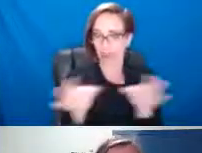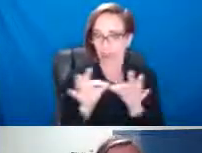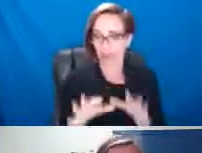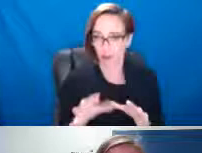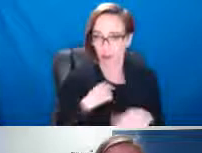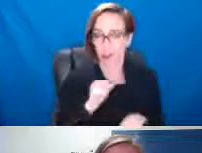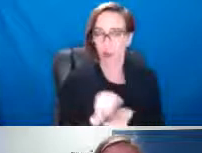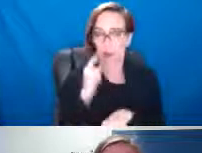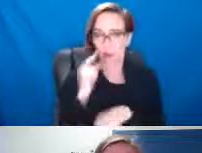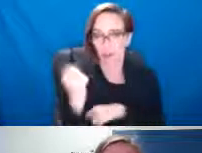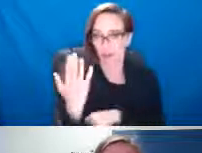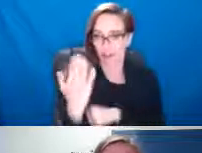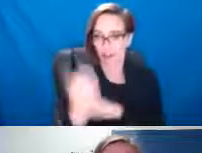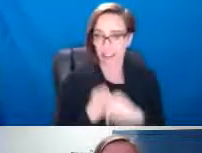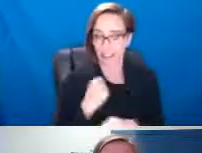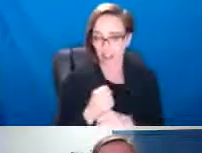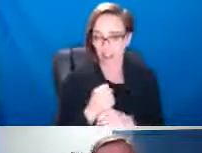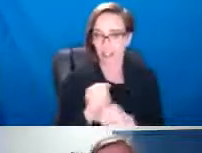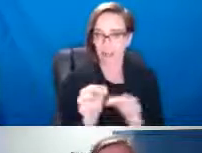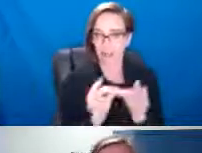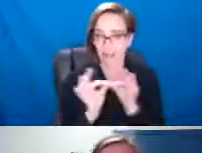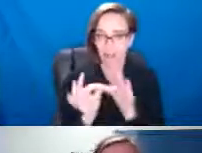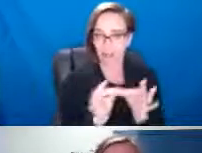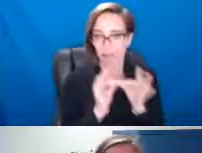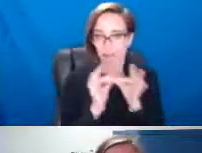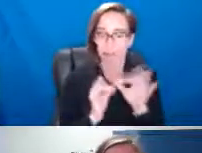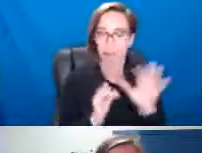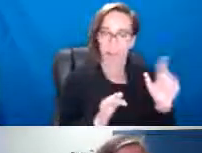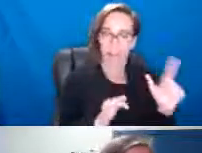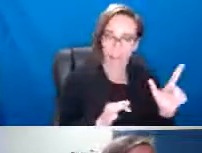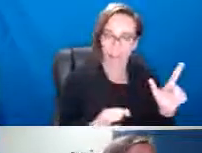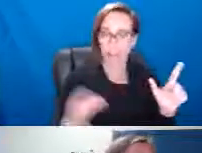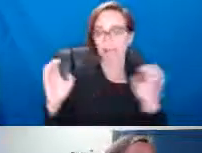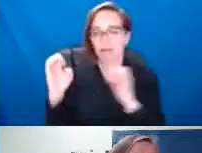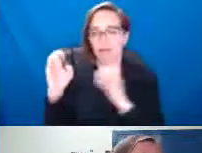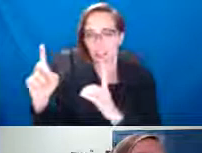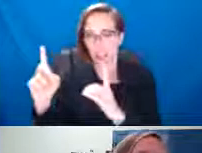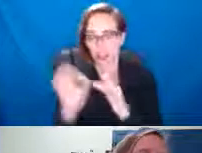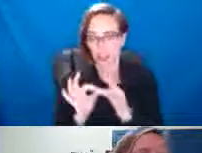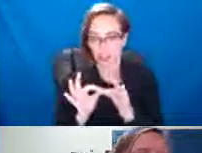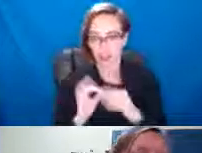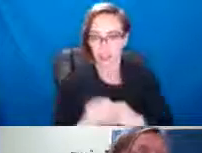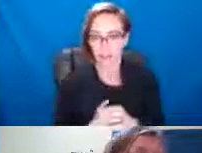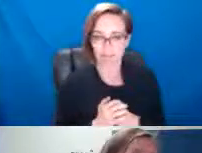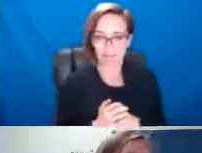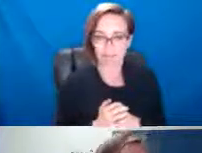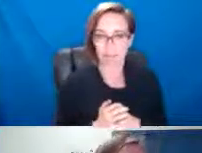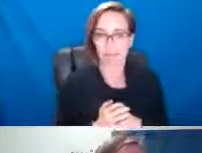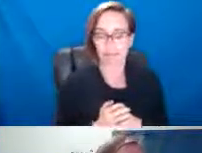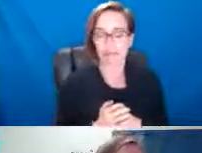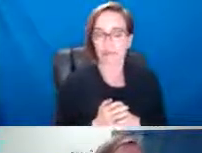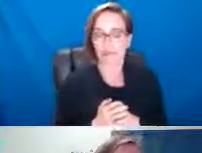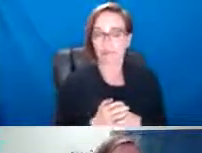over 15 years doing both freelance and educational interpreting. And then went